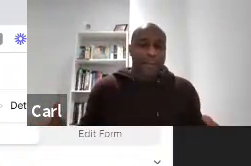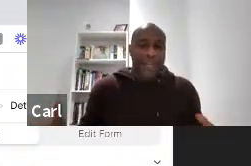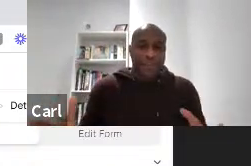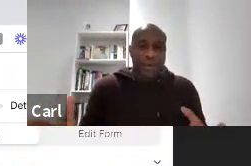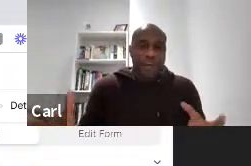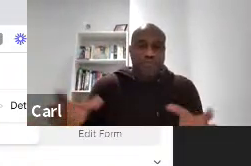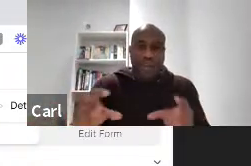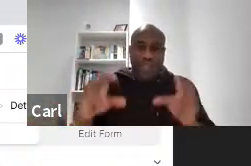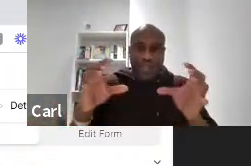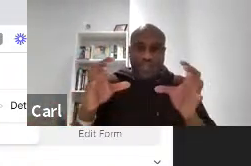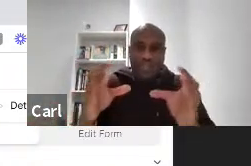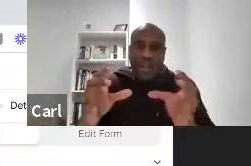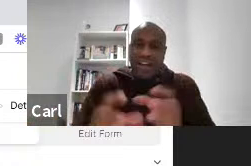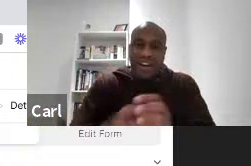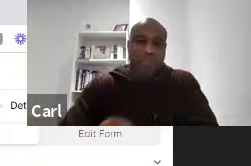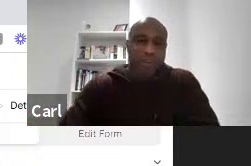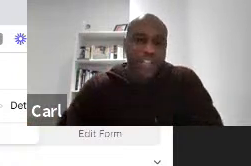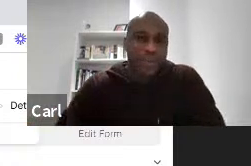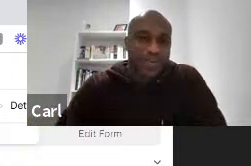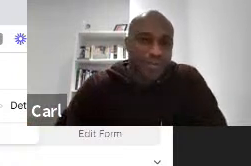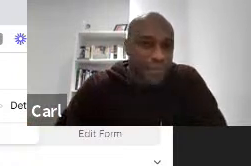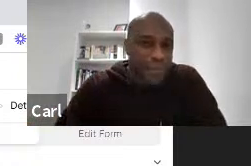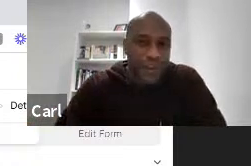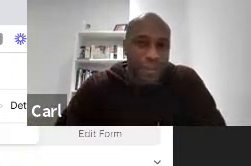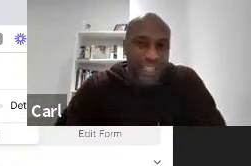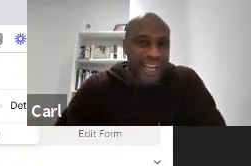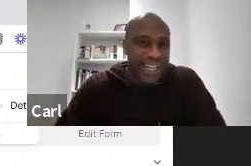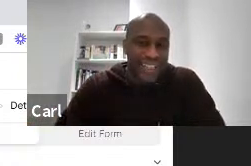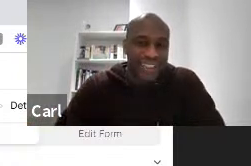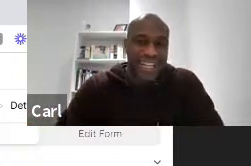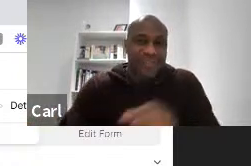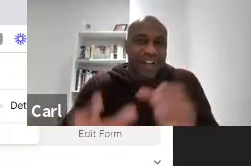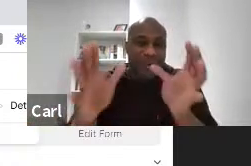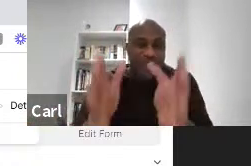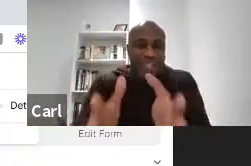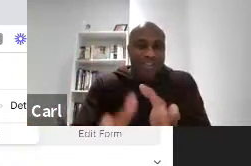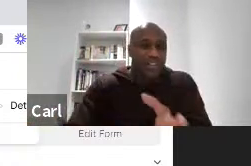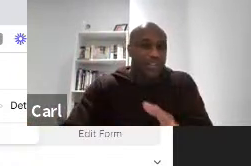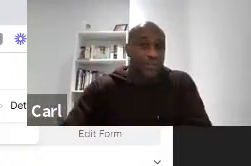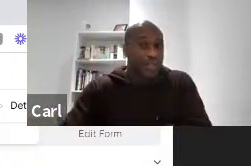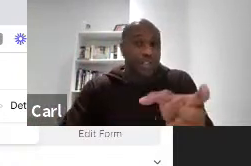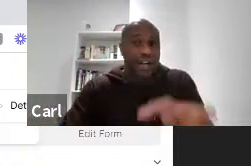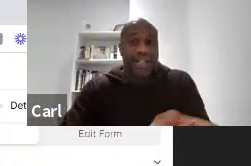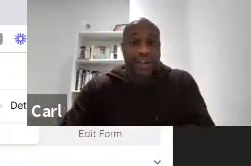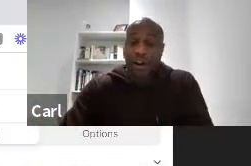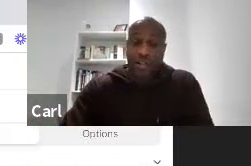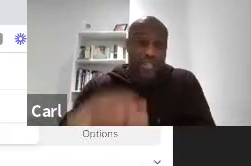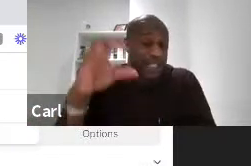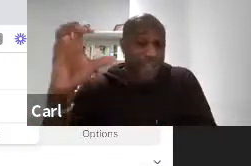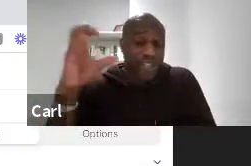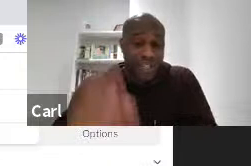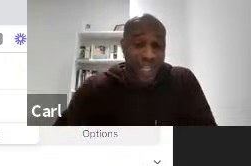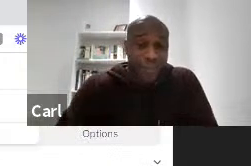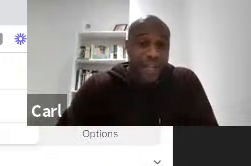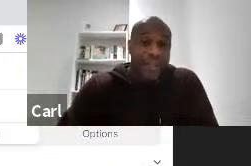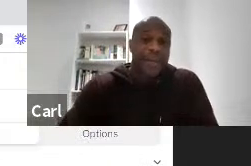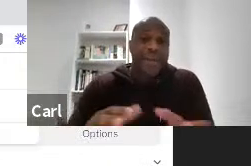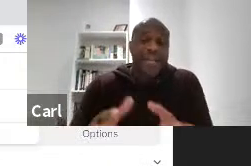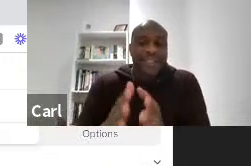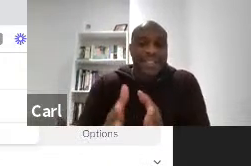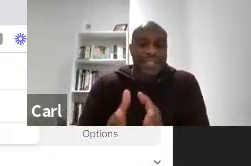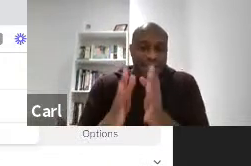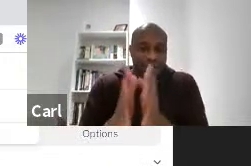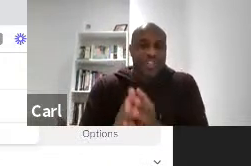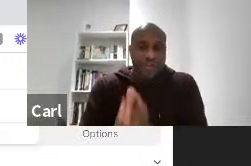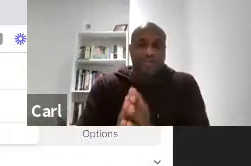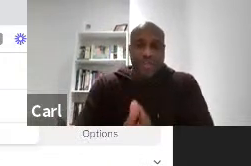that. People really do make entrepreneurship incredibly complicated. And I think with these kind of tools, Glide and Card especially, you can